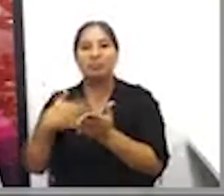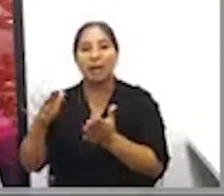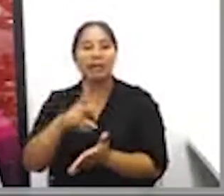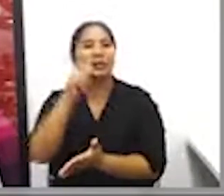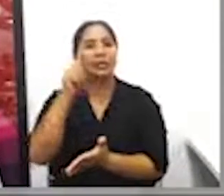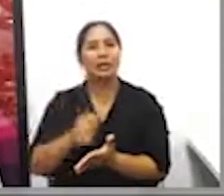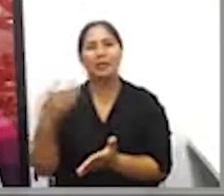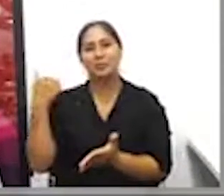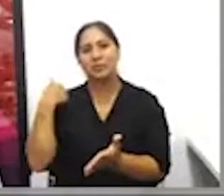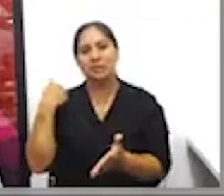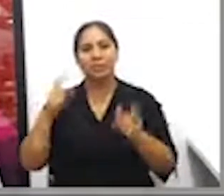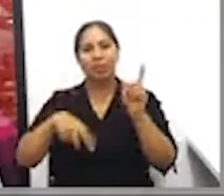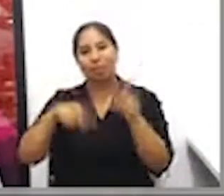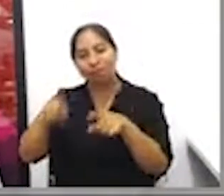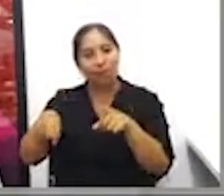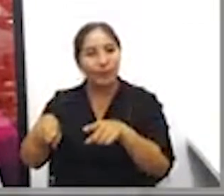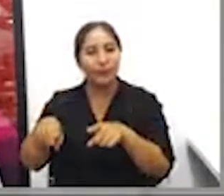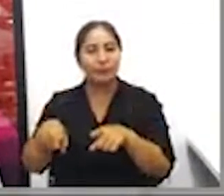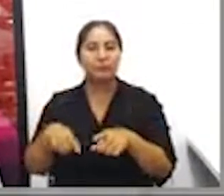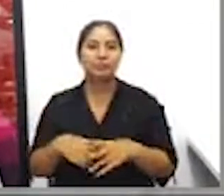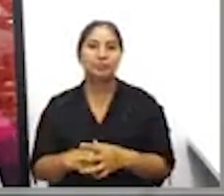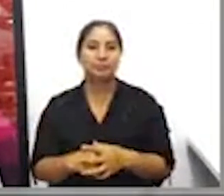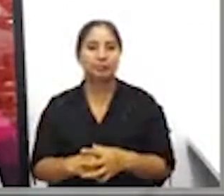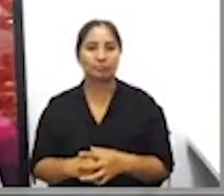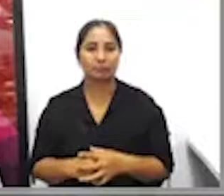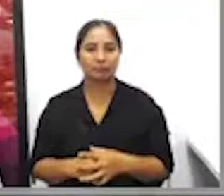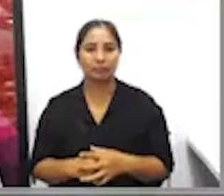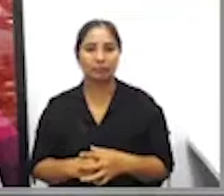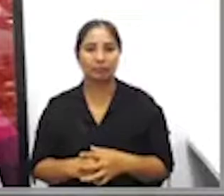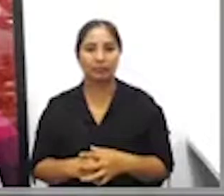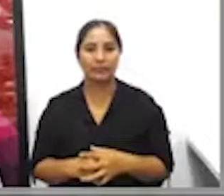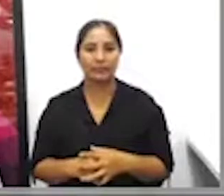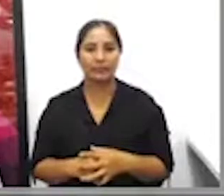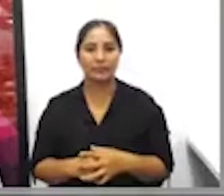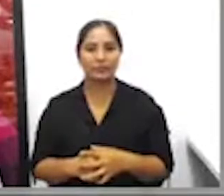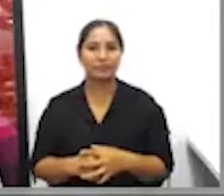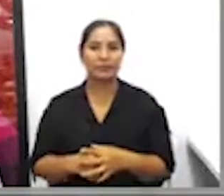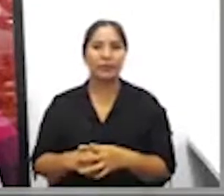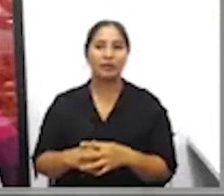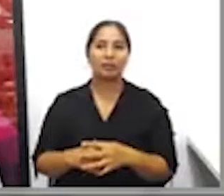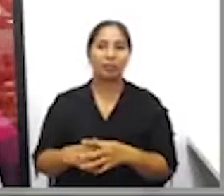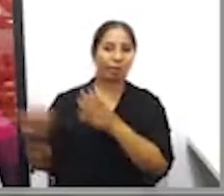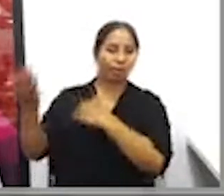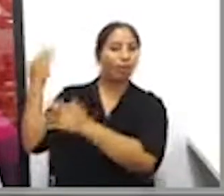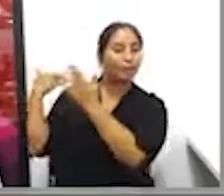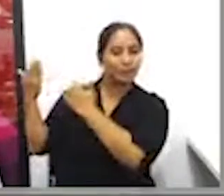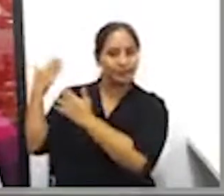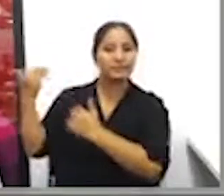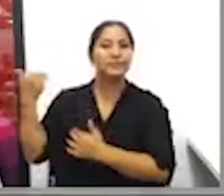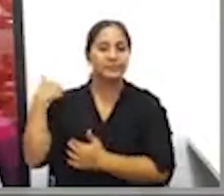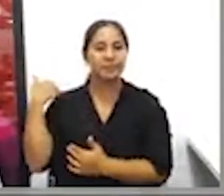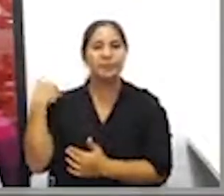I finally did, I sort of went to say to guys, get over it.